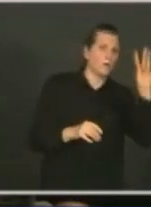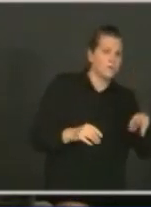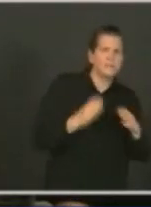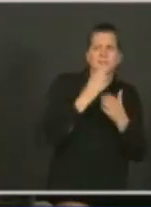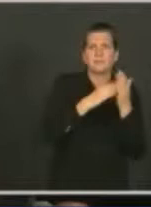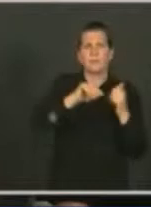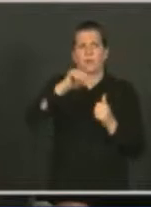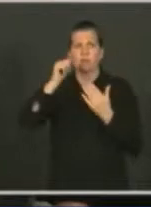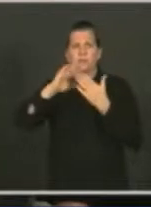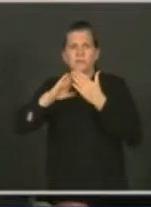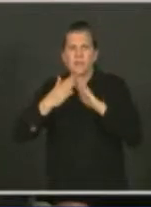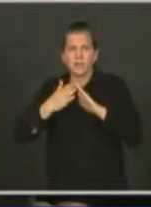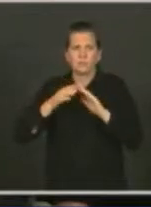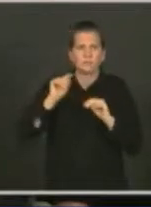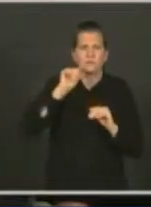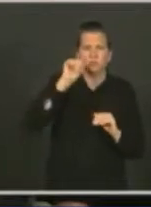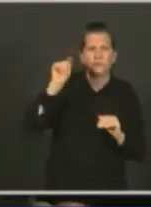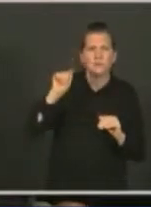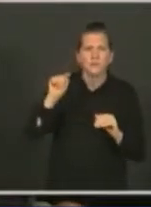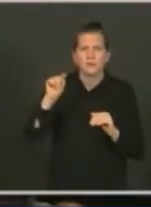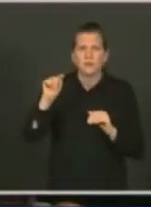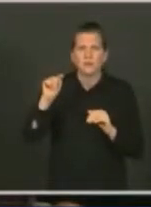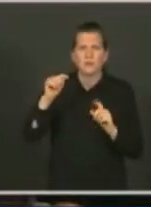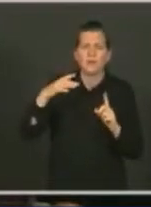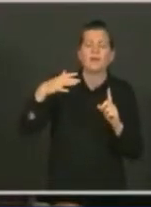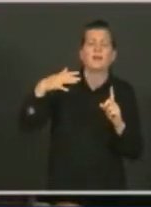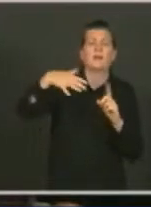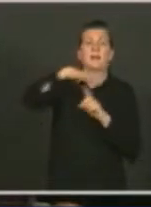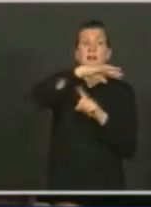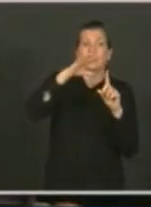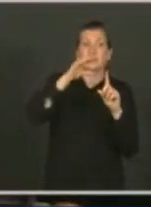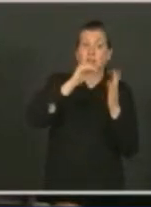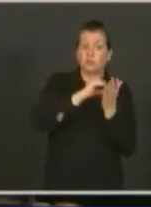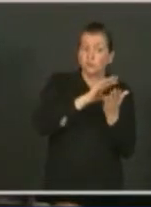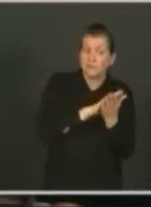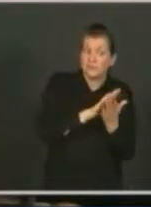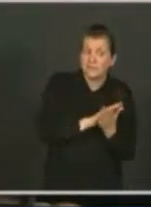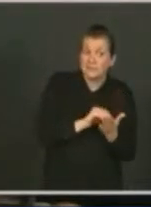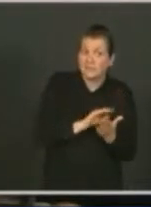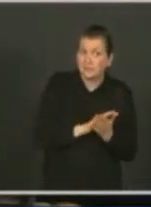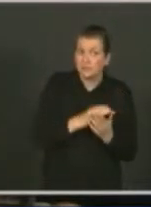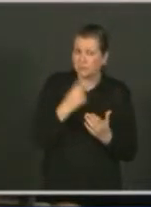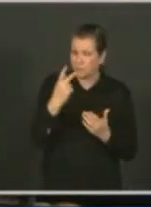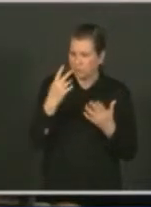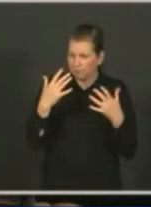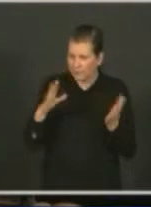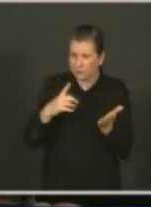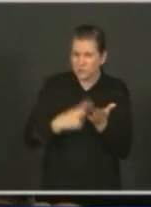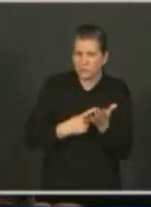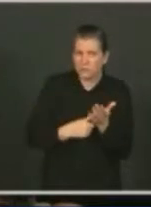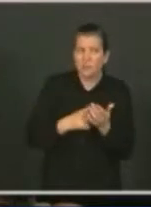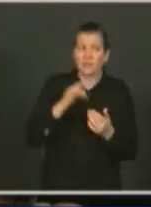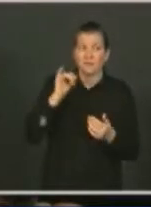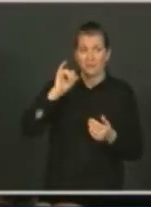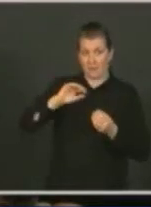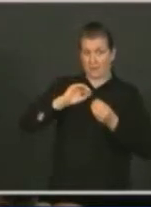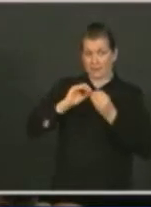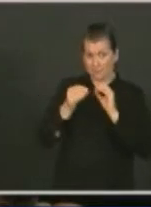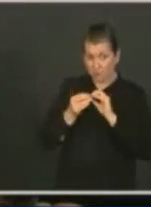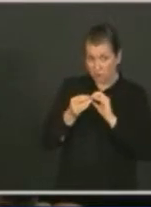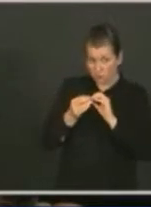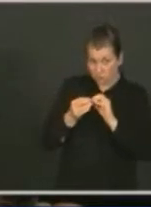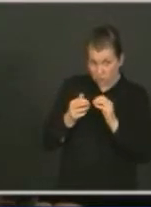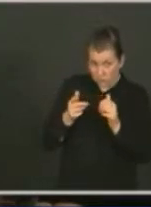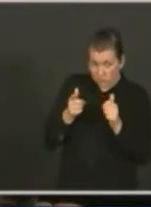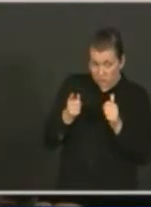and in part saying the contact tracing is delayed again. I know we talked about this, but are just the sheer numbers now cracking the system, and is